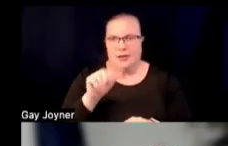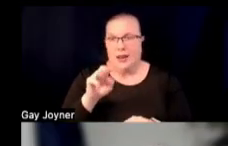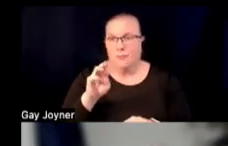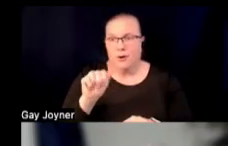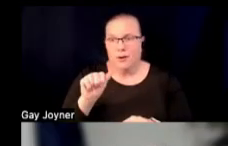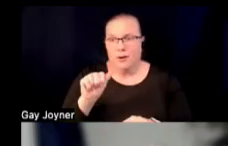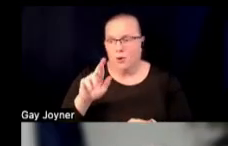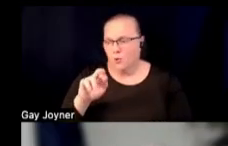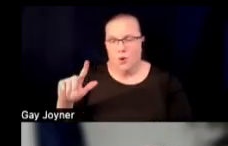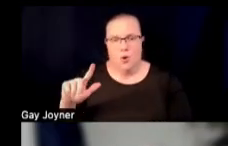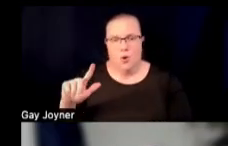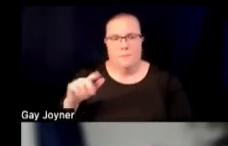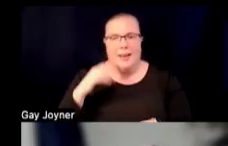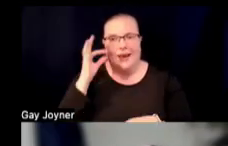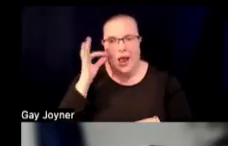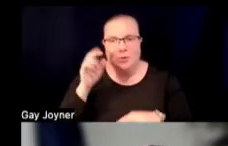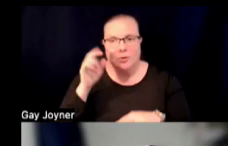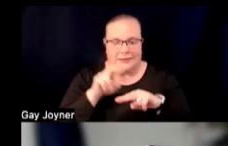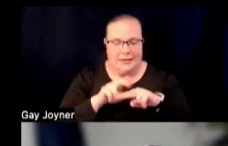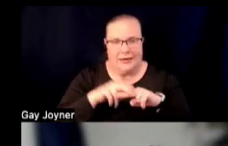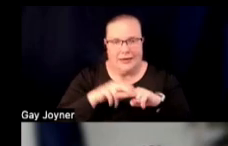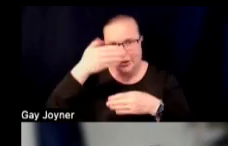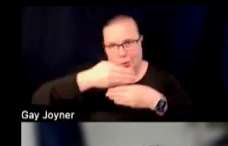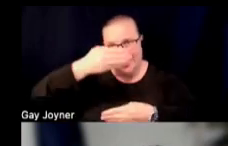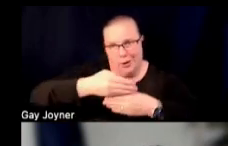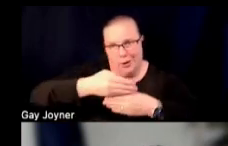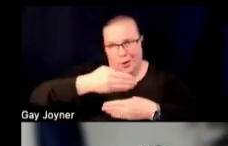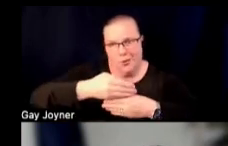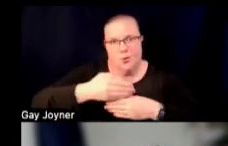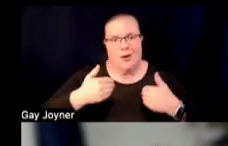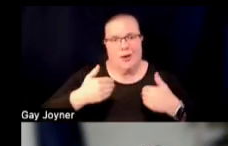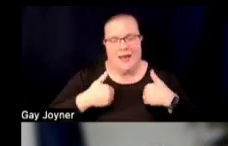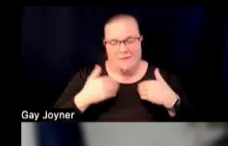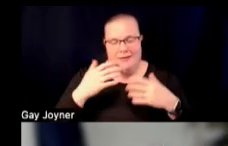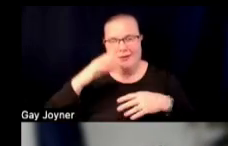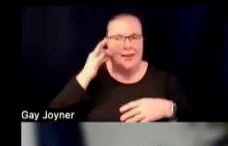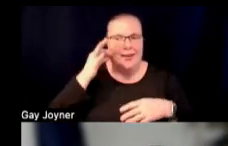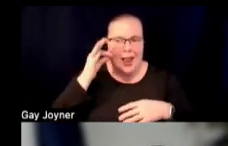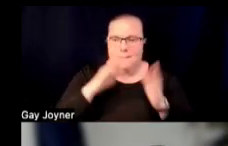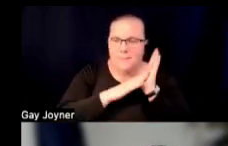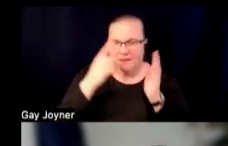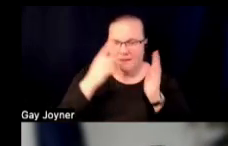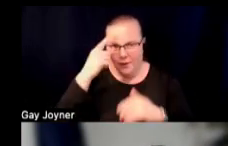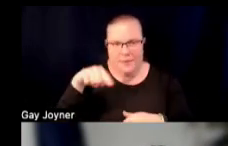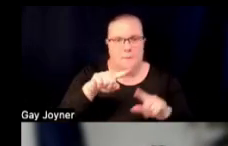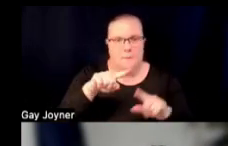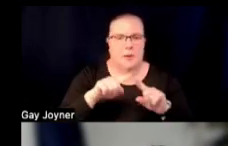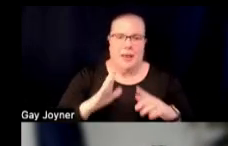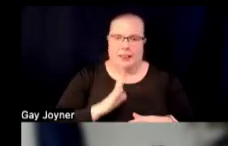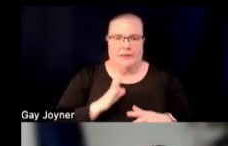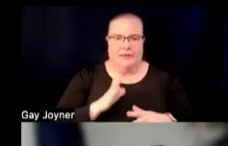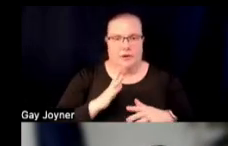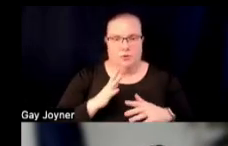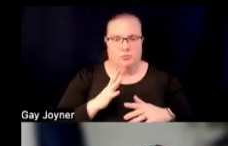cat really cutely sitting in front of the window. We have a little cat bed for them. Uh-huh. And my living room is not this cute and